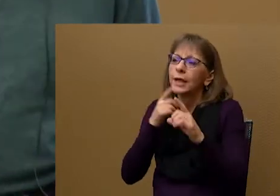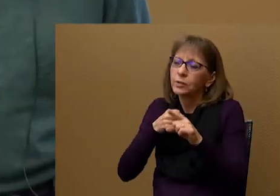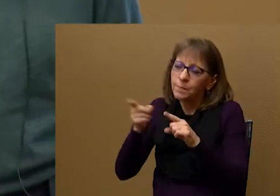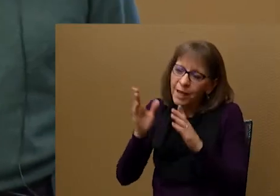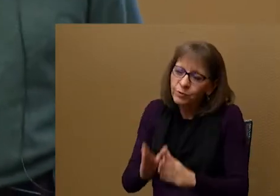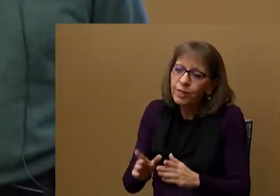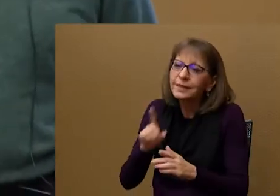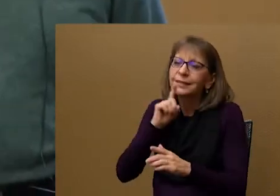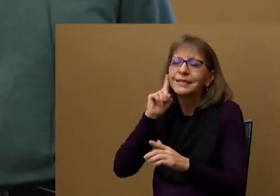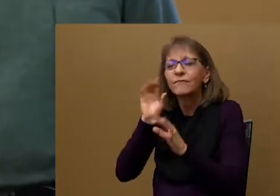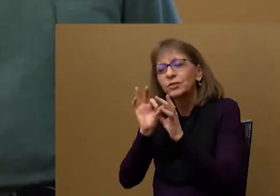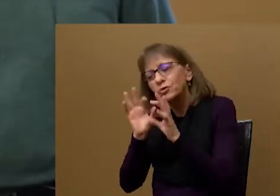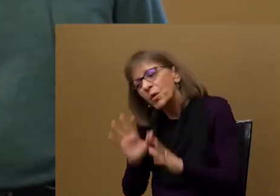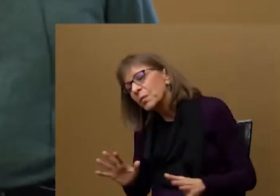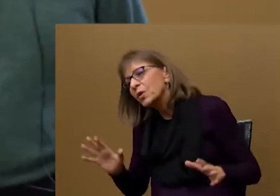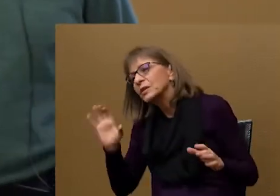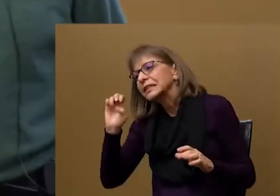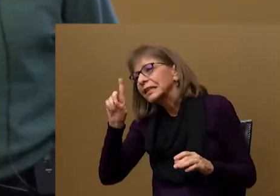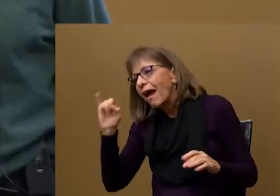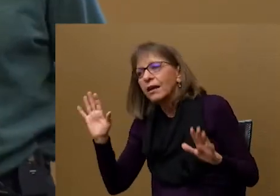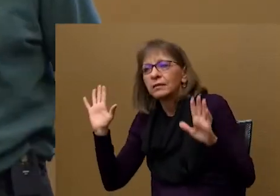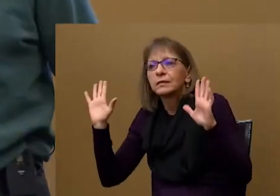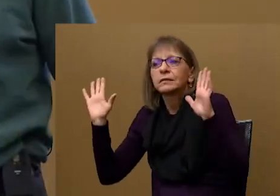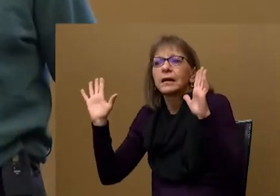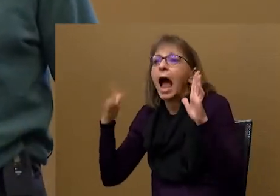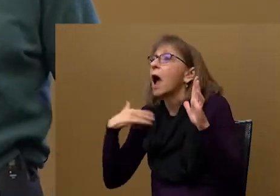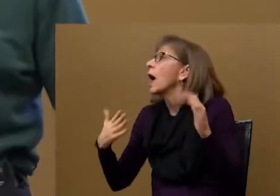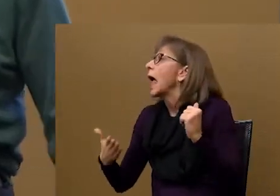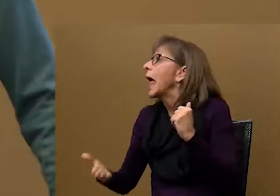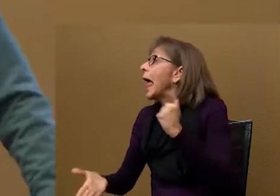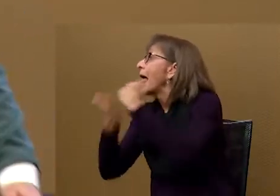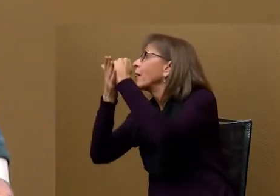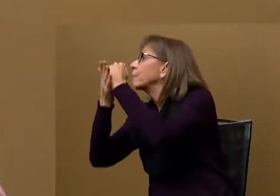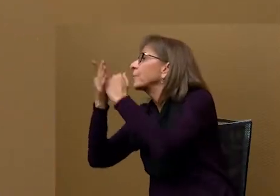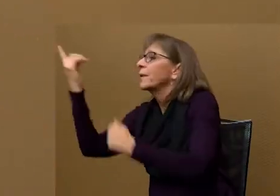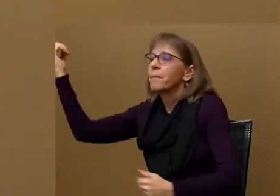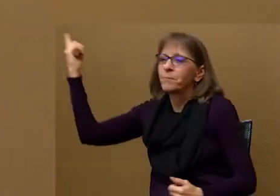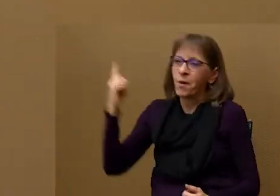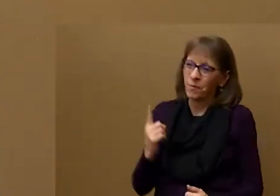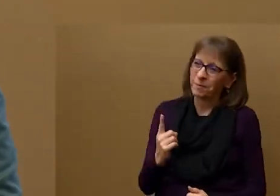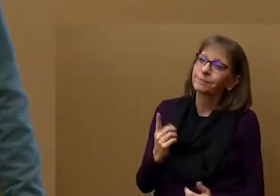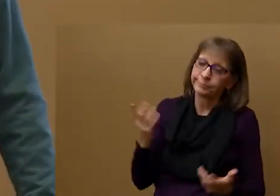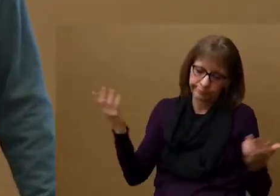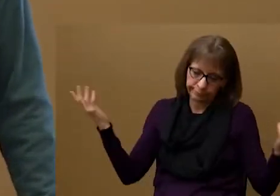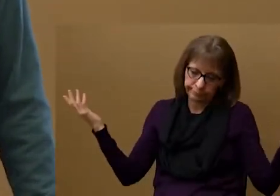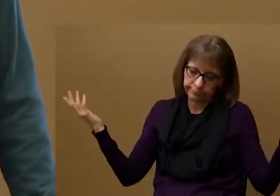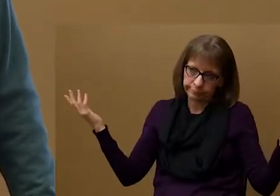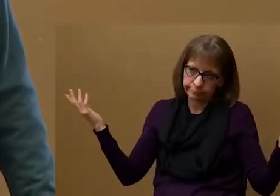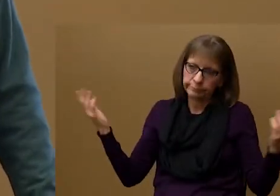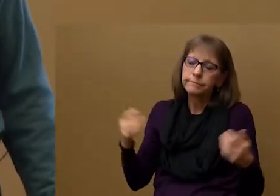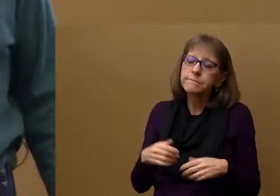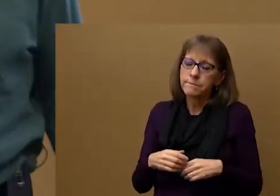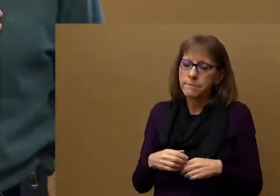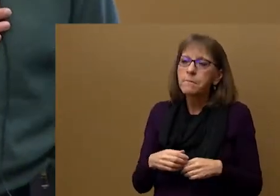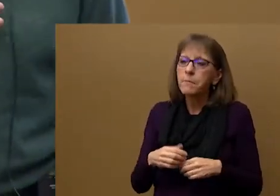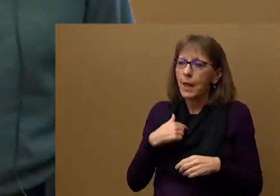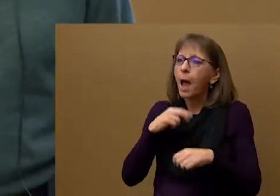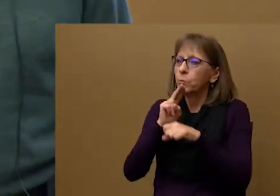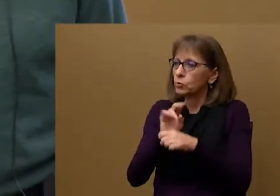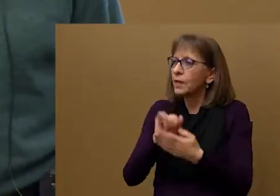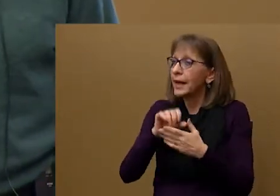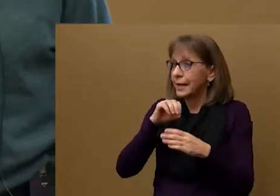programs, I had communication specialists, deaf interpreters. I would say, help! And because of